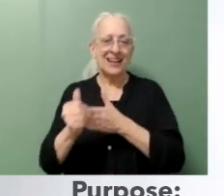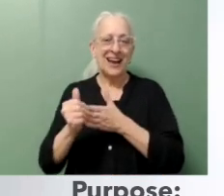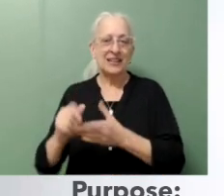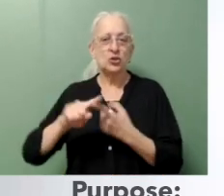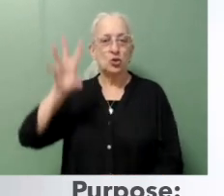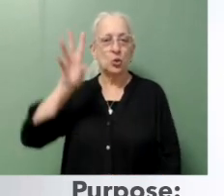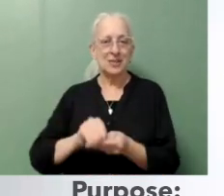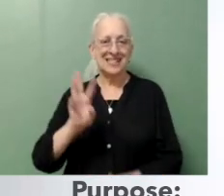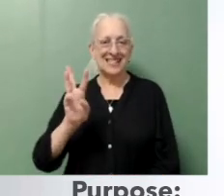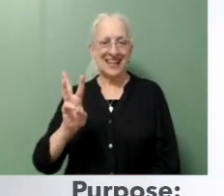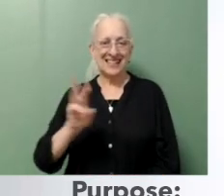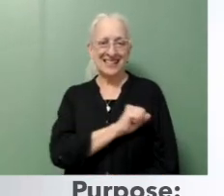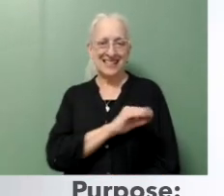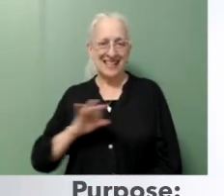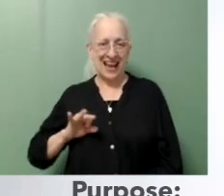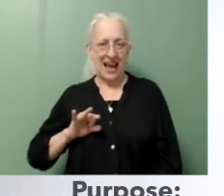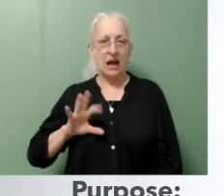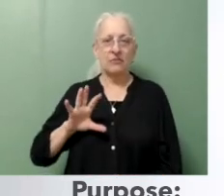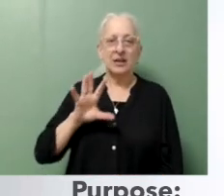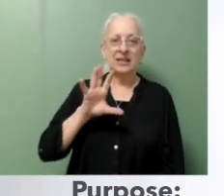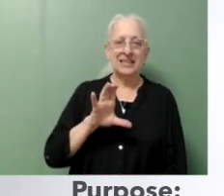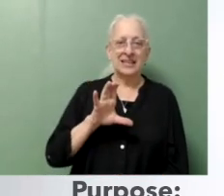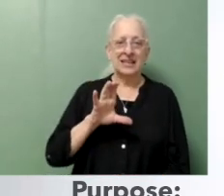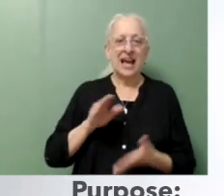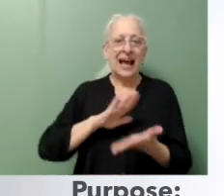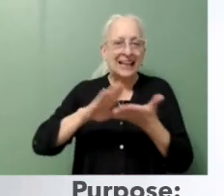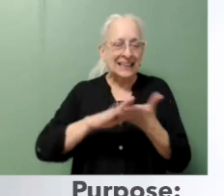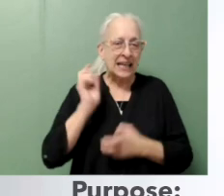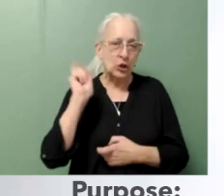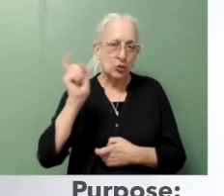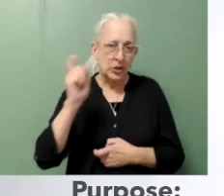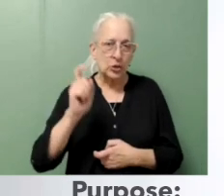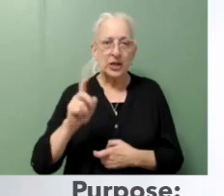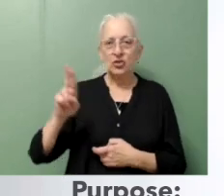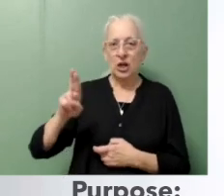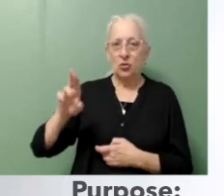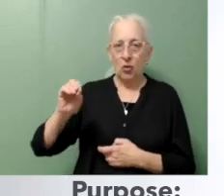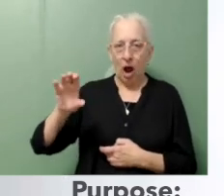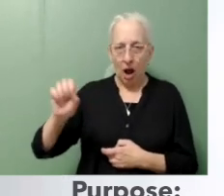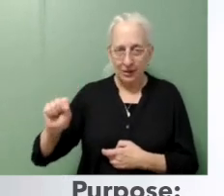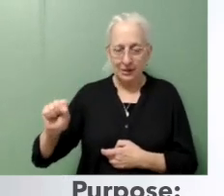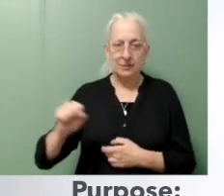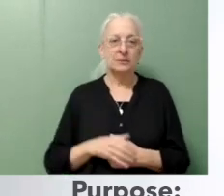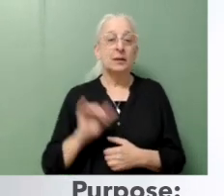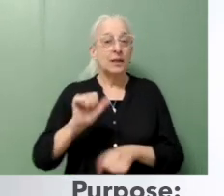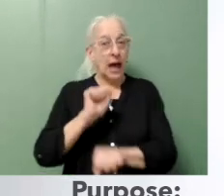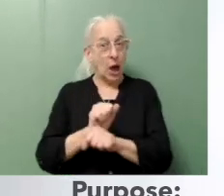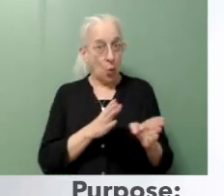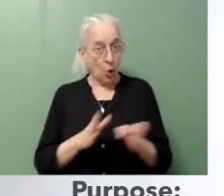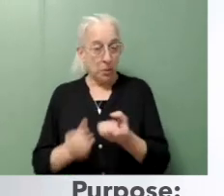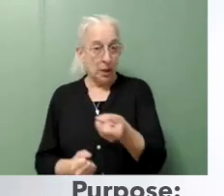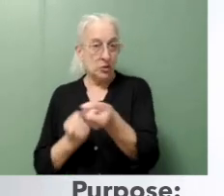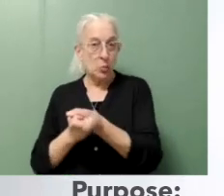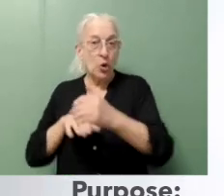staff that are responsible for advancing CARB's clean transportation regulations. The work plan supports access